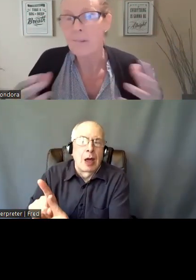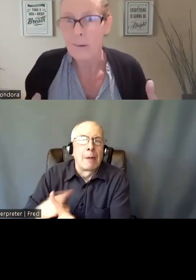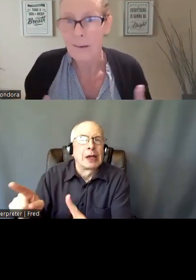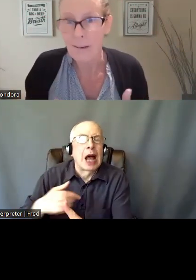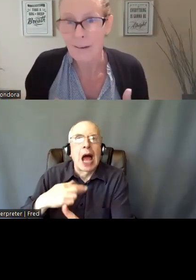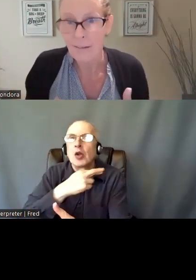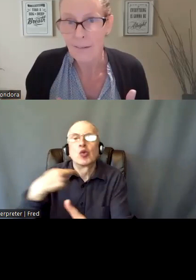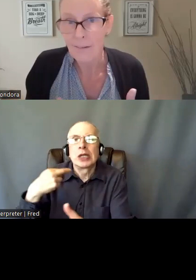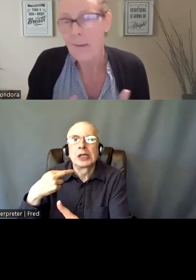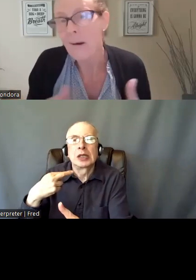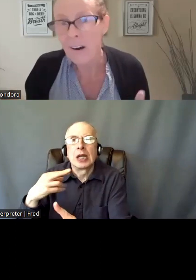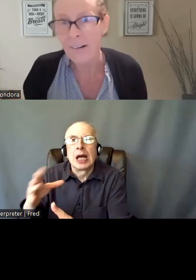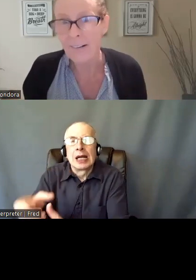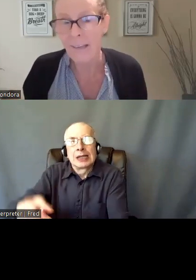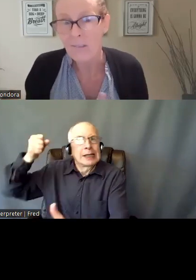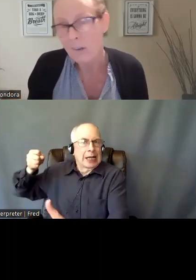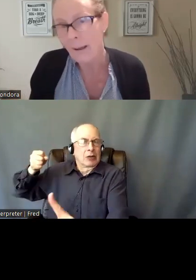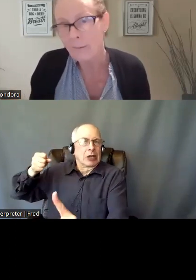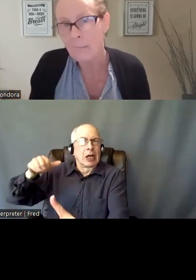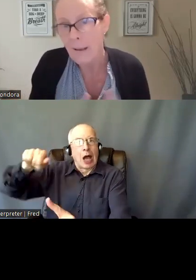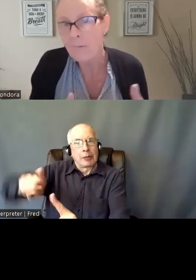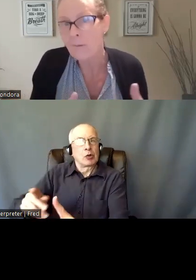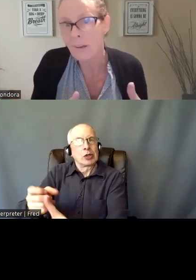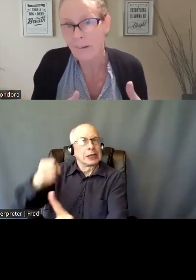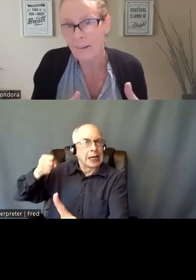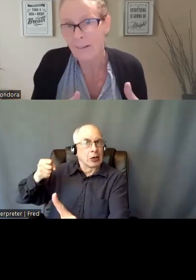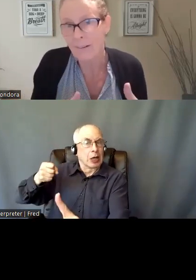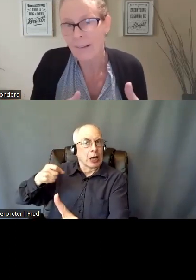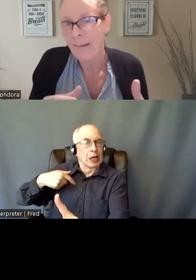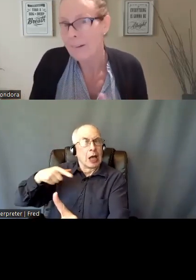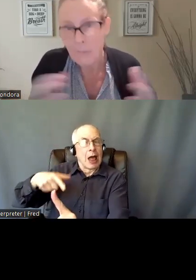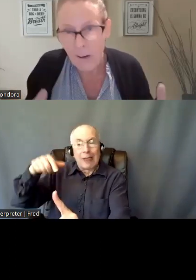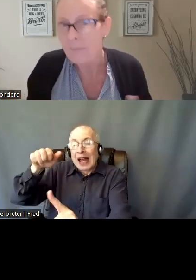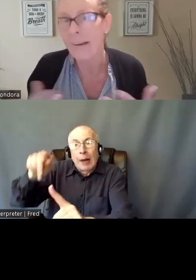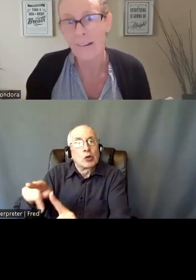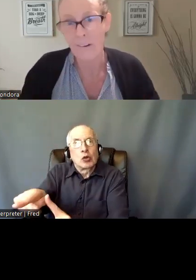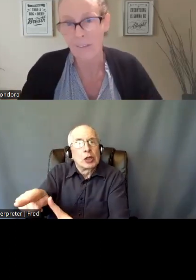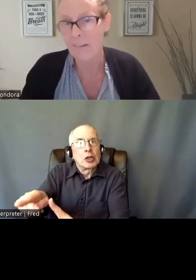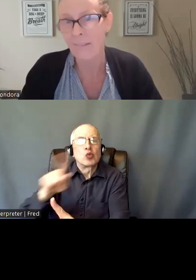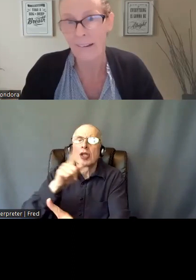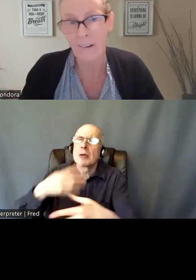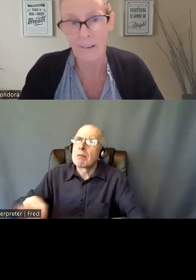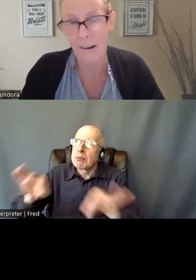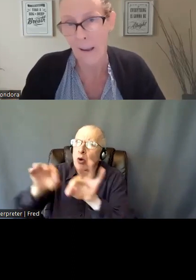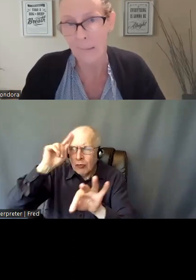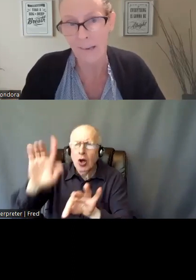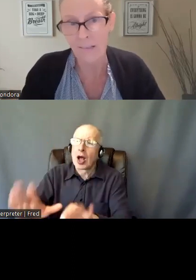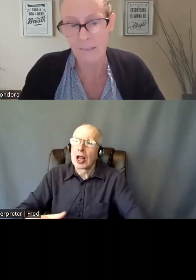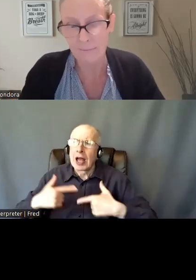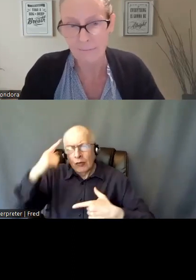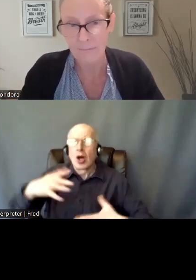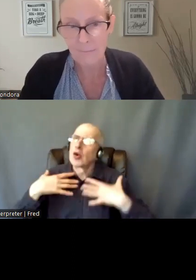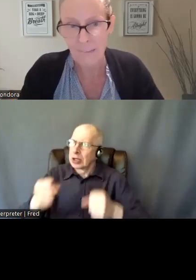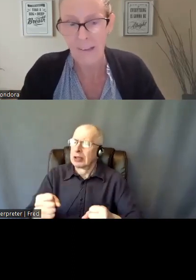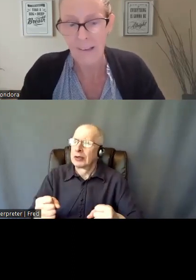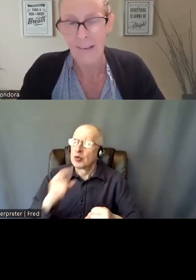an opportunity from her that has turned out to be absolutely critical in her recovery and in her life and in her happiness.